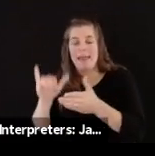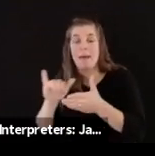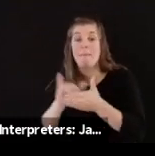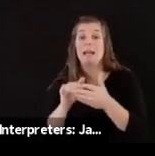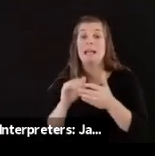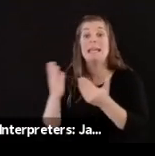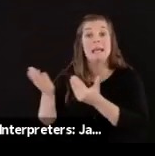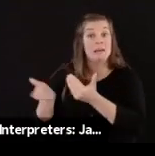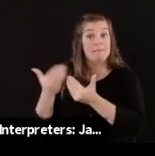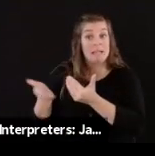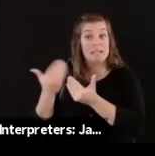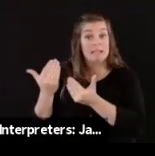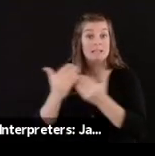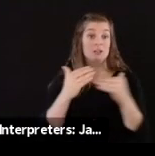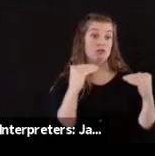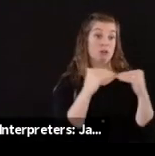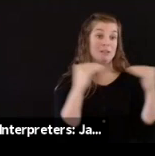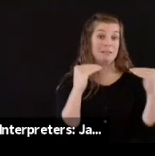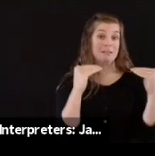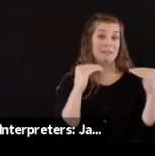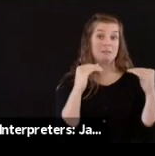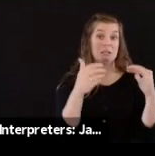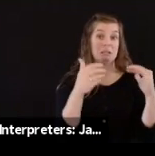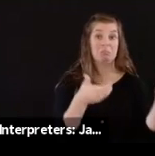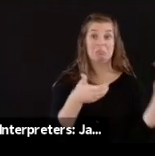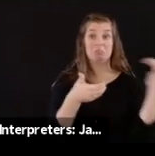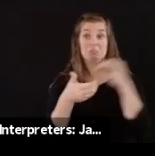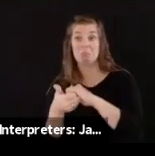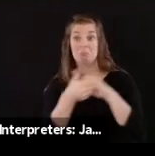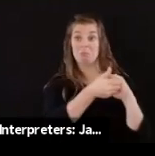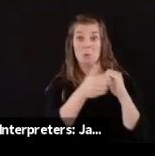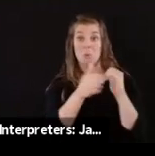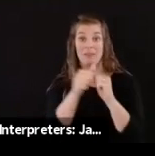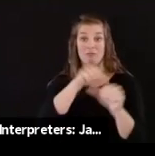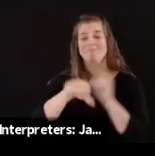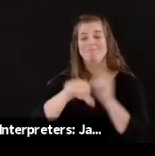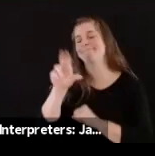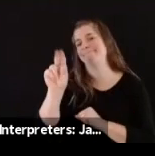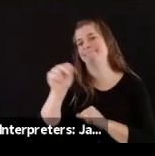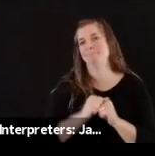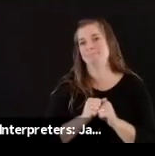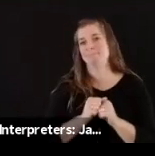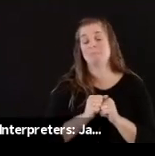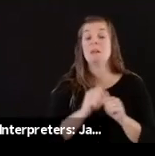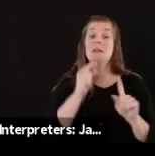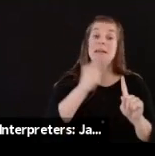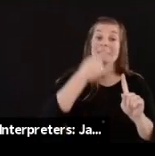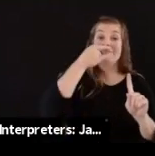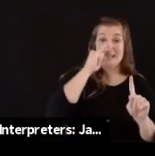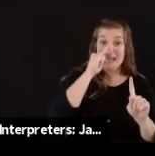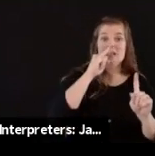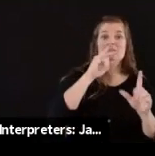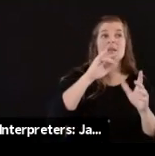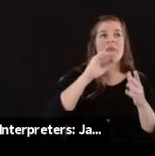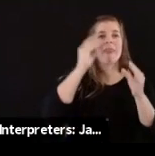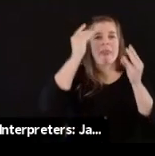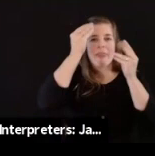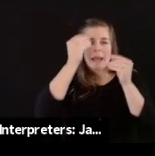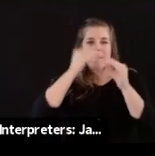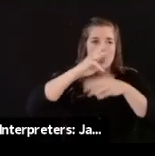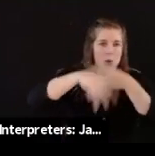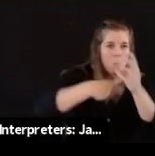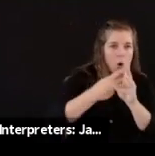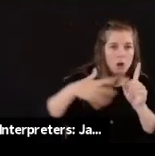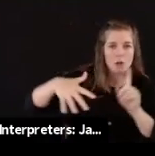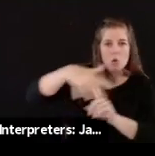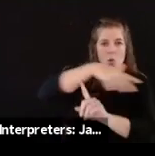in hand. And when our kids learn to think critically about the world around them, they become the kinds of engaged citizens who will